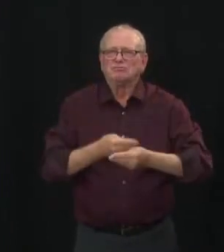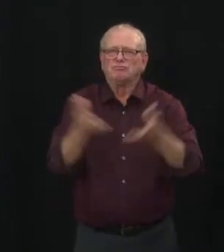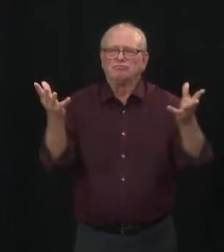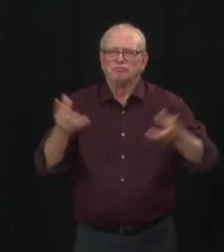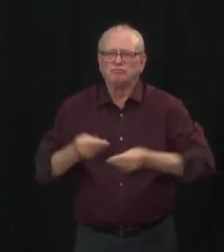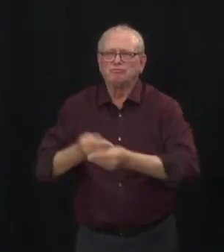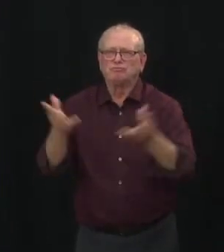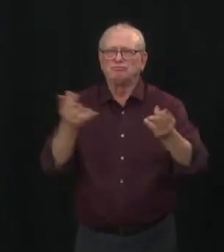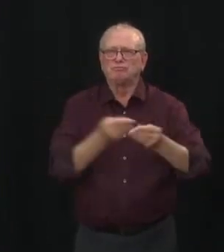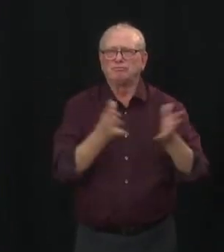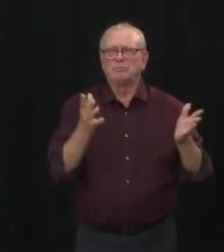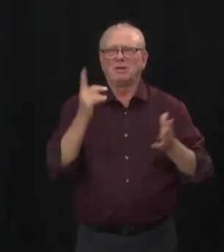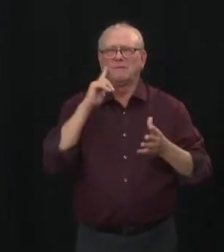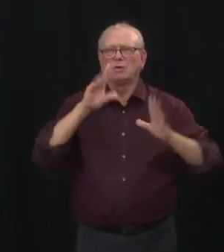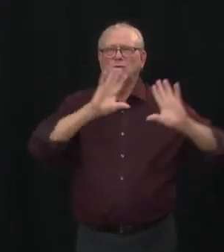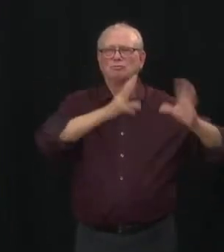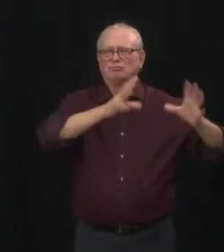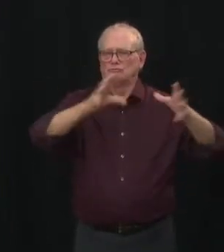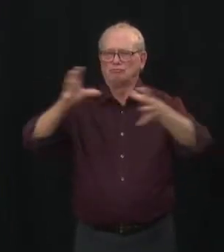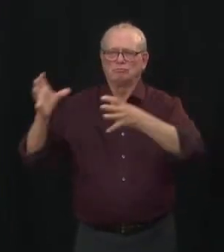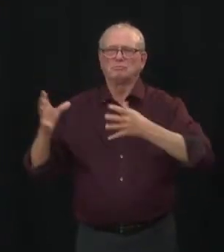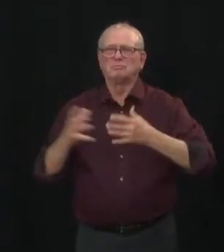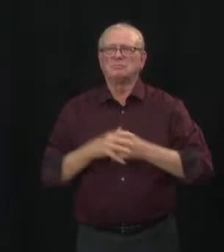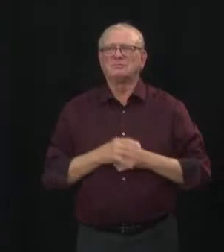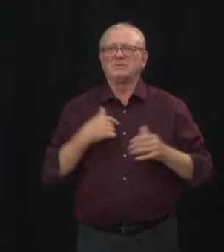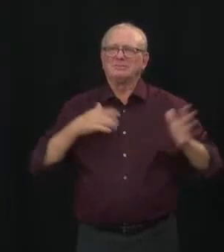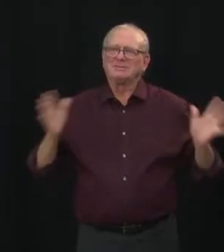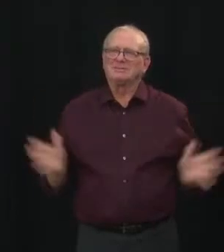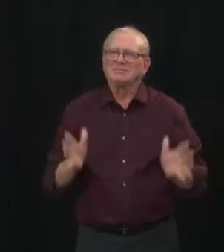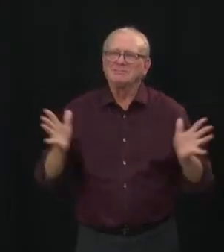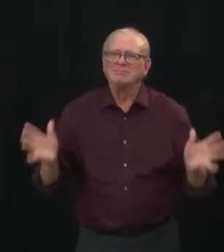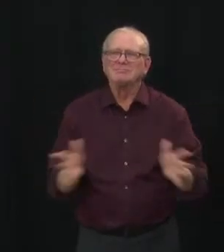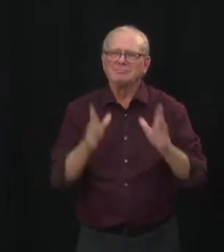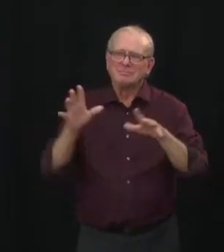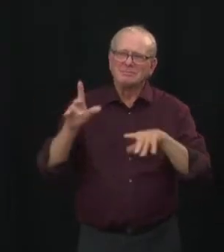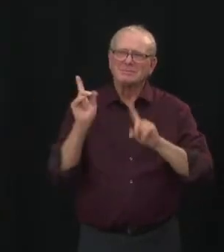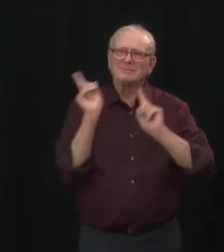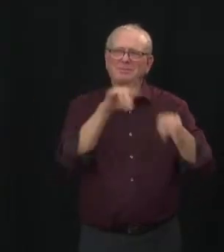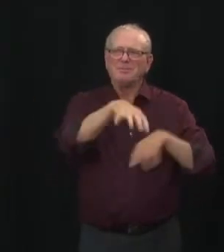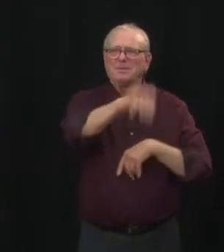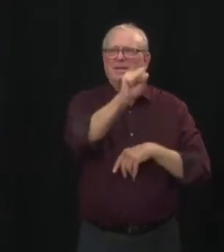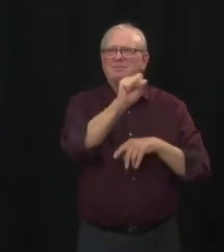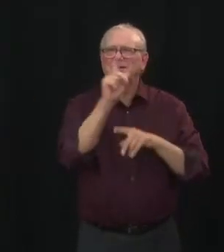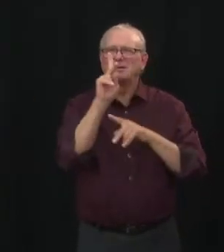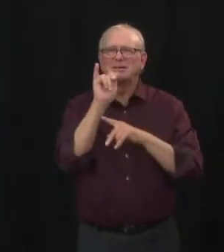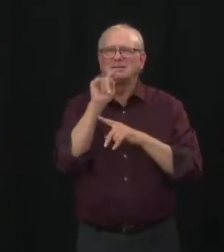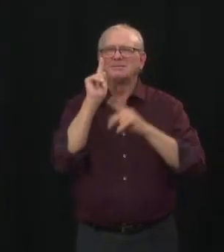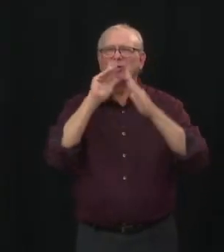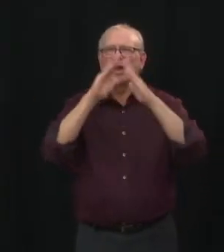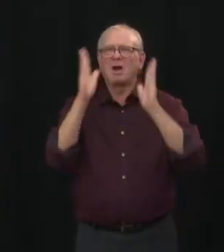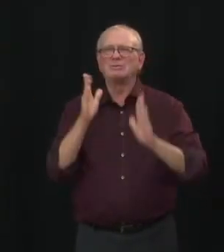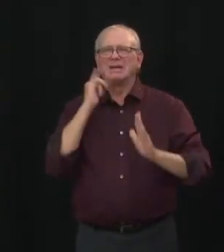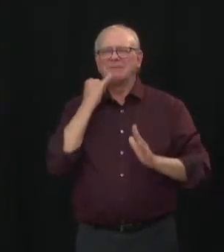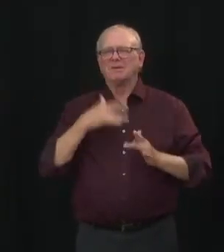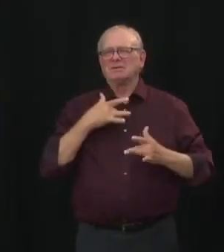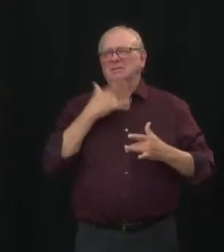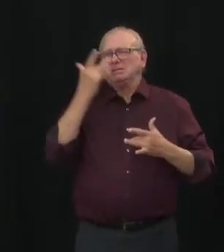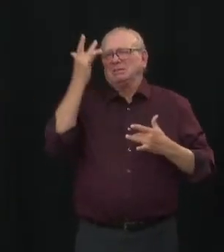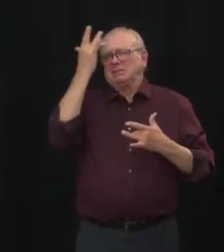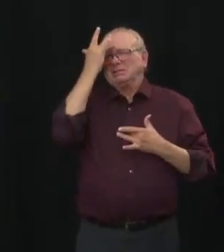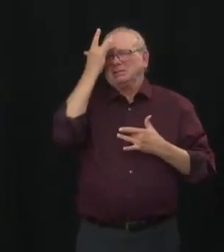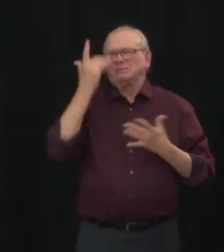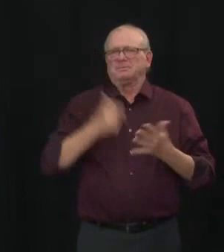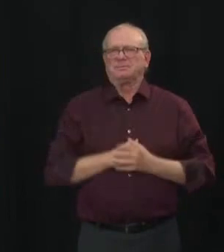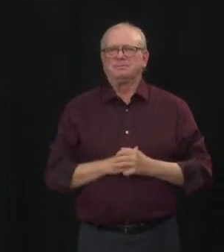encourage everyone to pick up kits for their household so they're prepared if symptoms develop. We have an